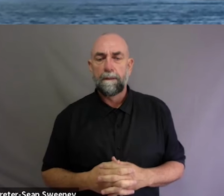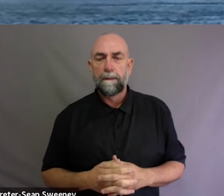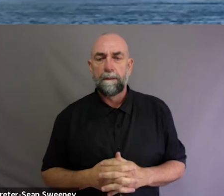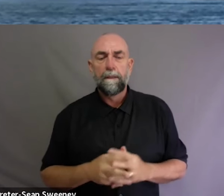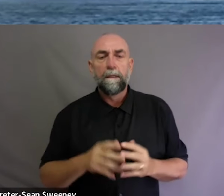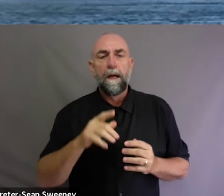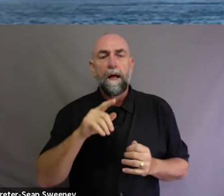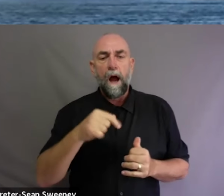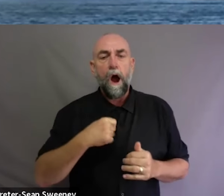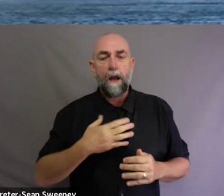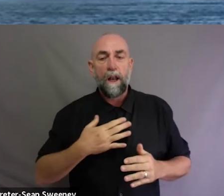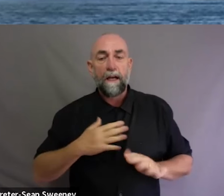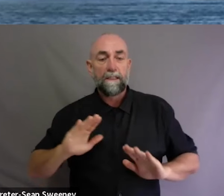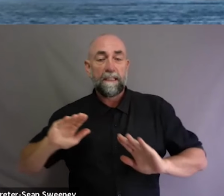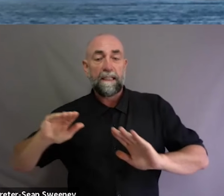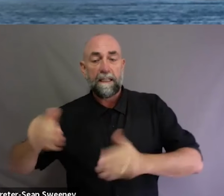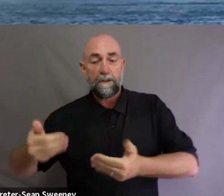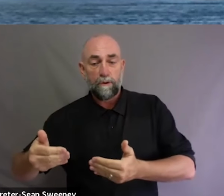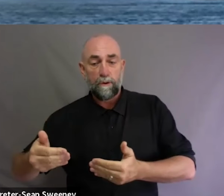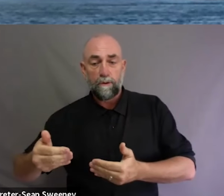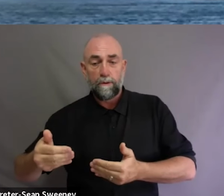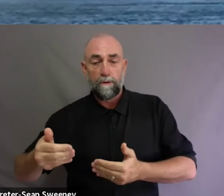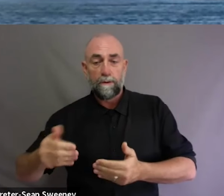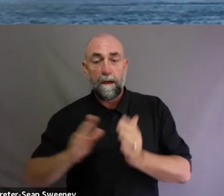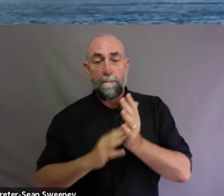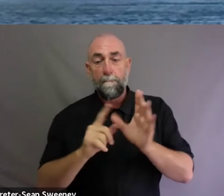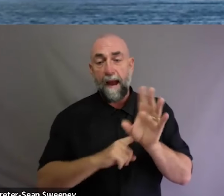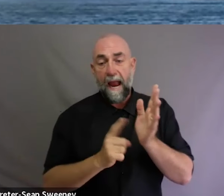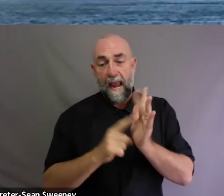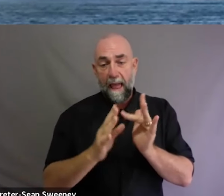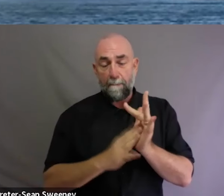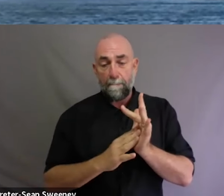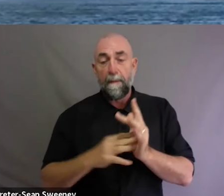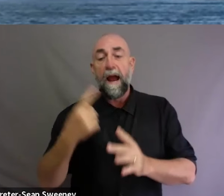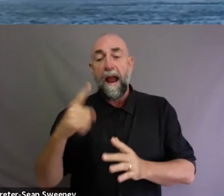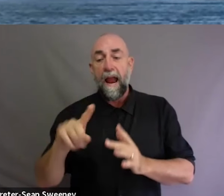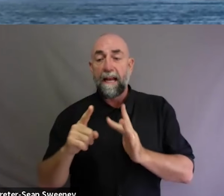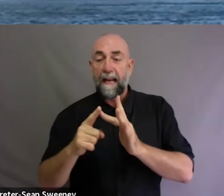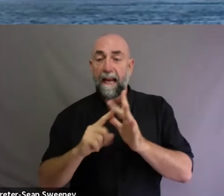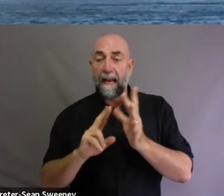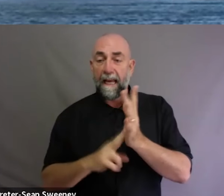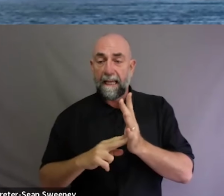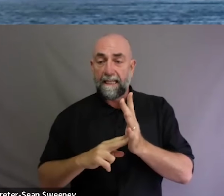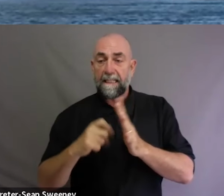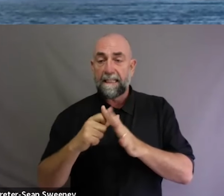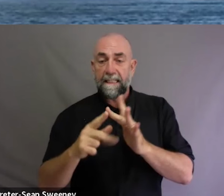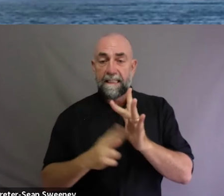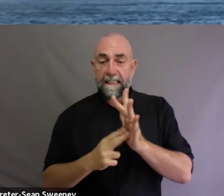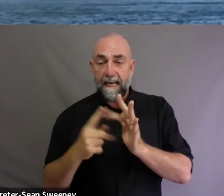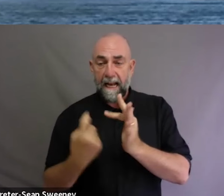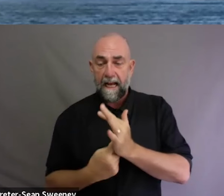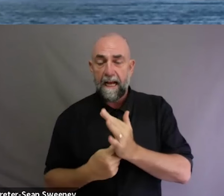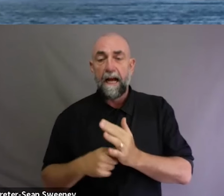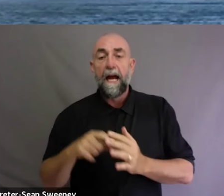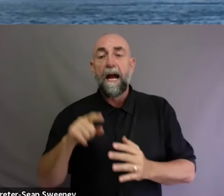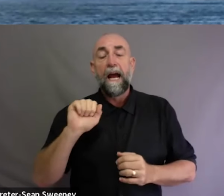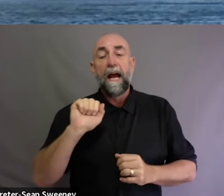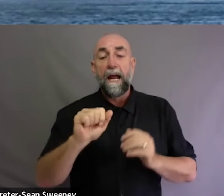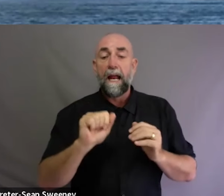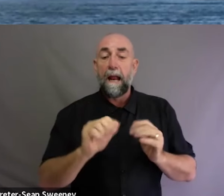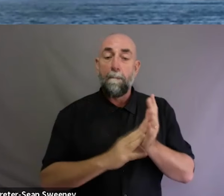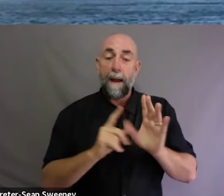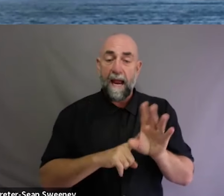Lim and Ian Skinner. May is a chemical engineer who specializes in the design of advanced materials that exhibit